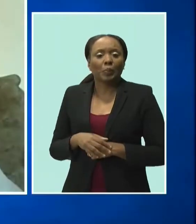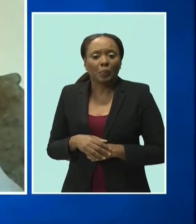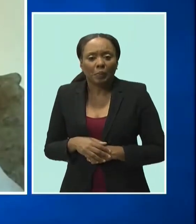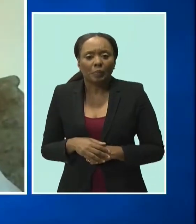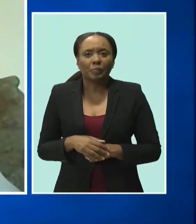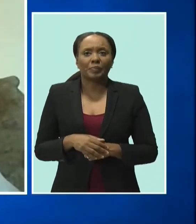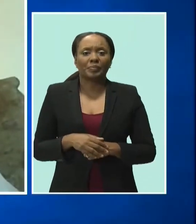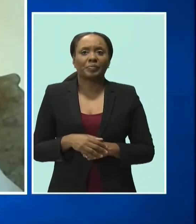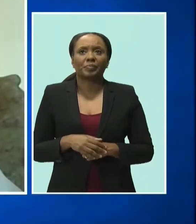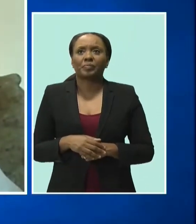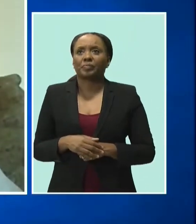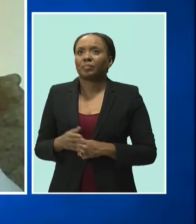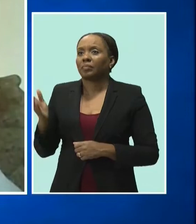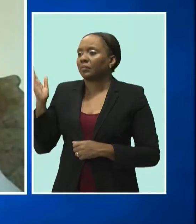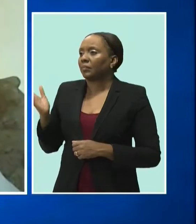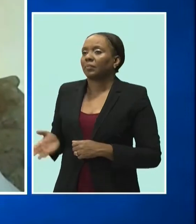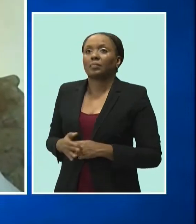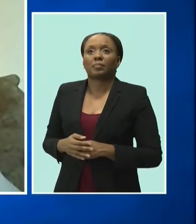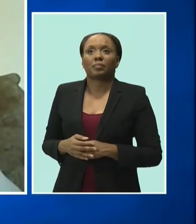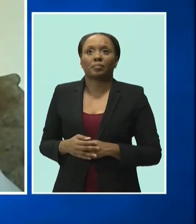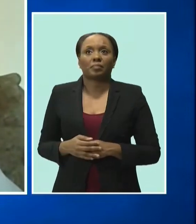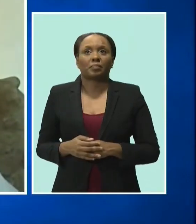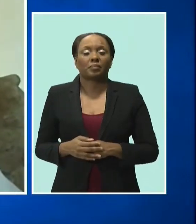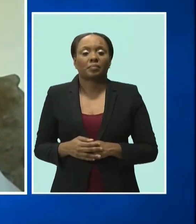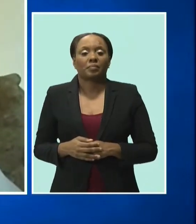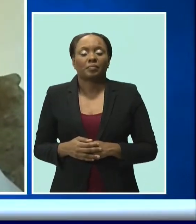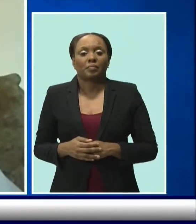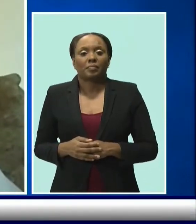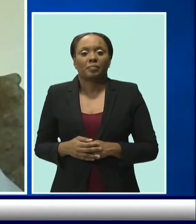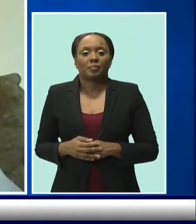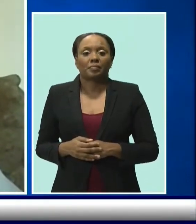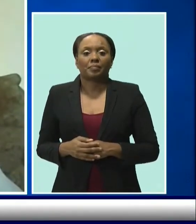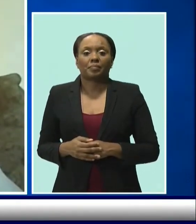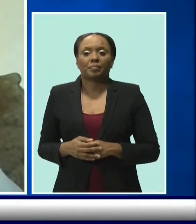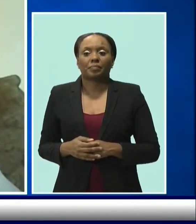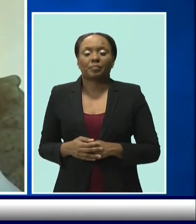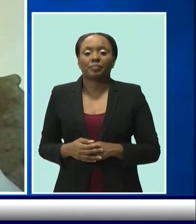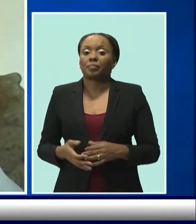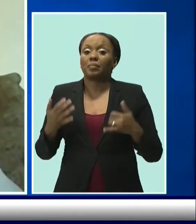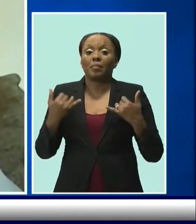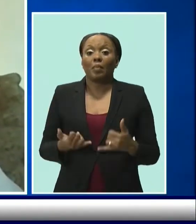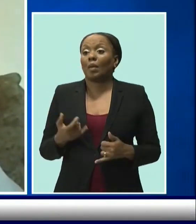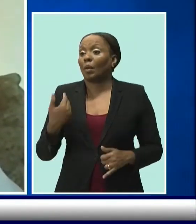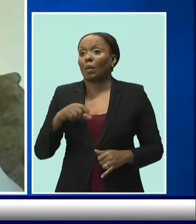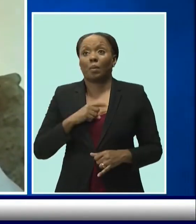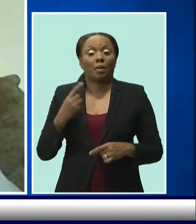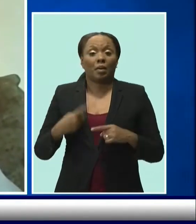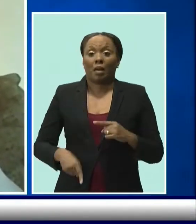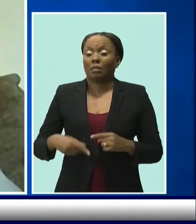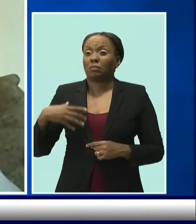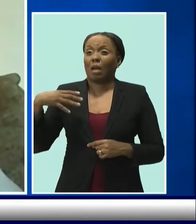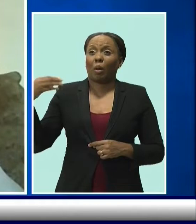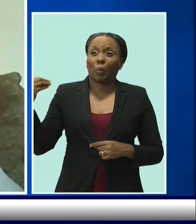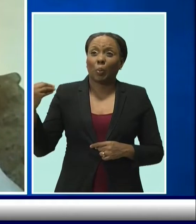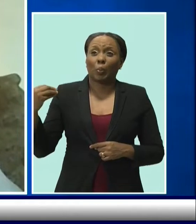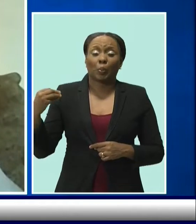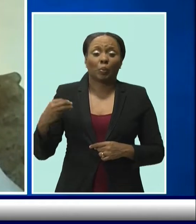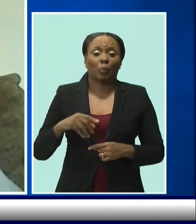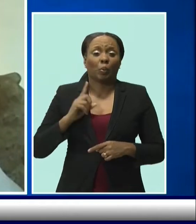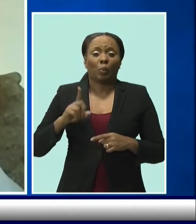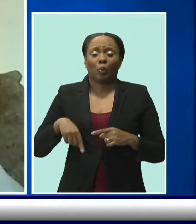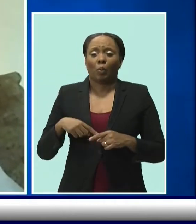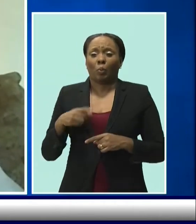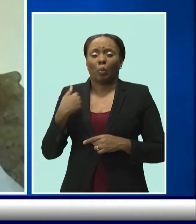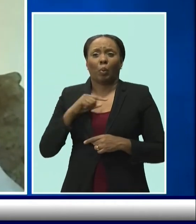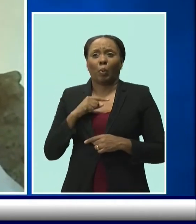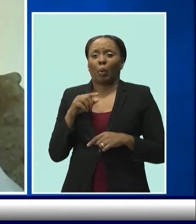now, as we are unable to go out, usually when we are